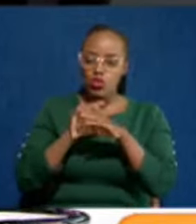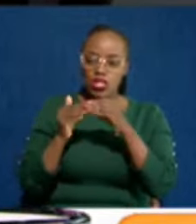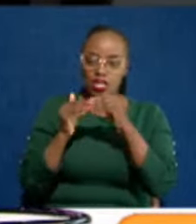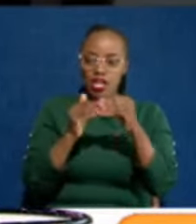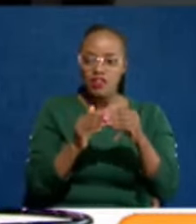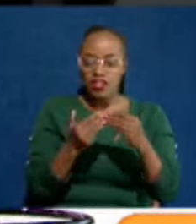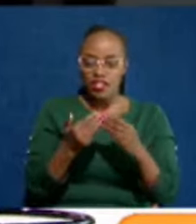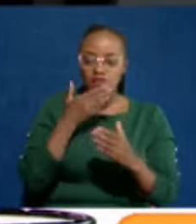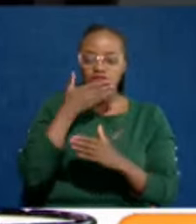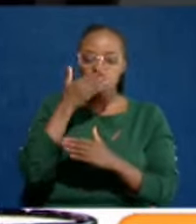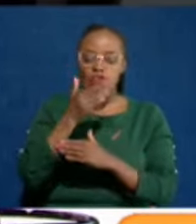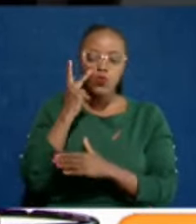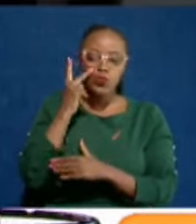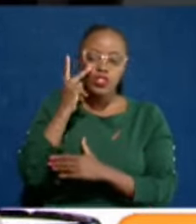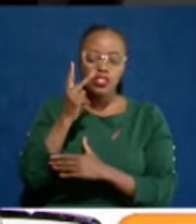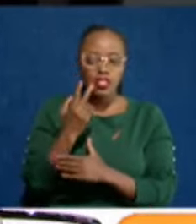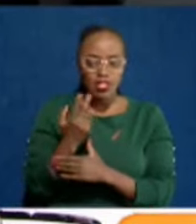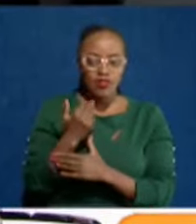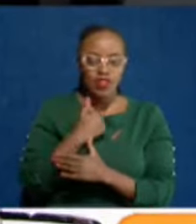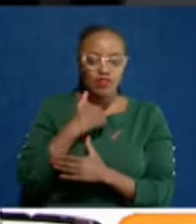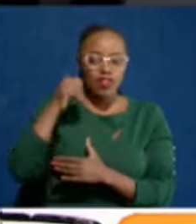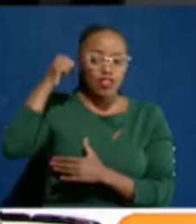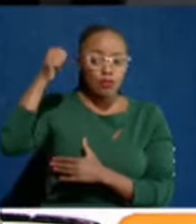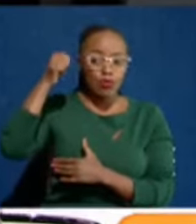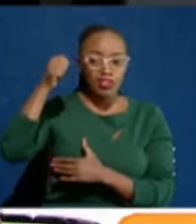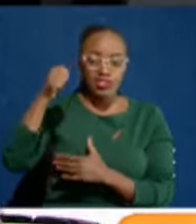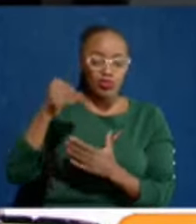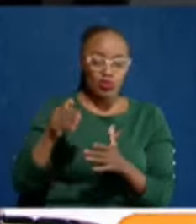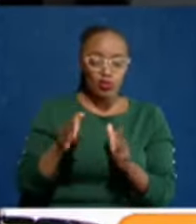The response we've seen is rather a political one.